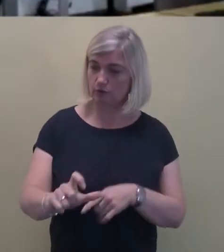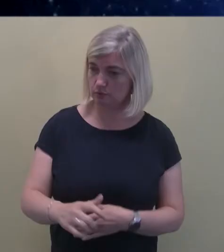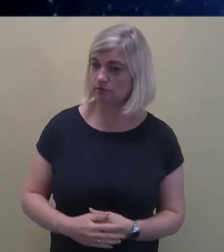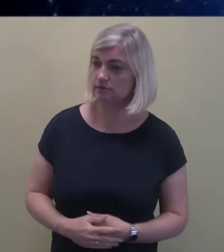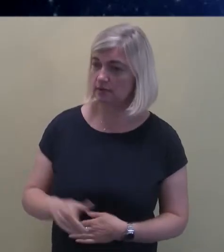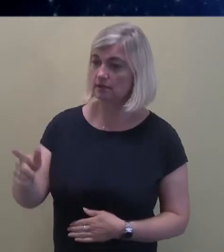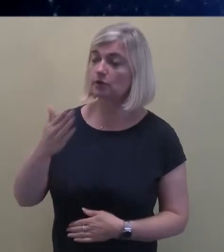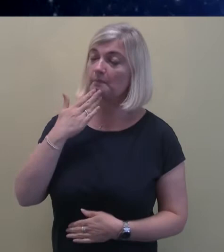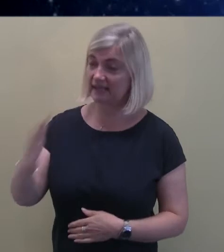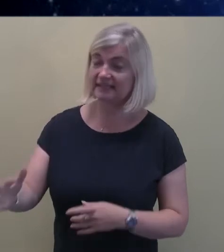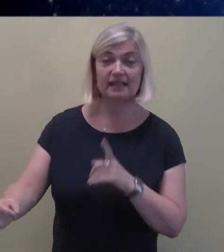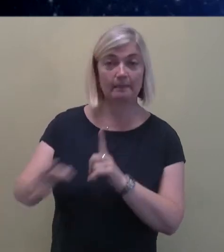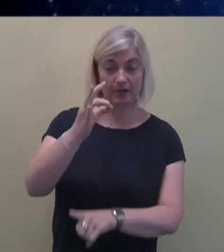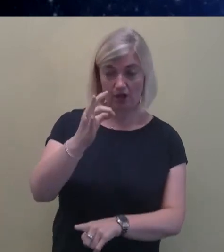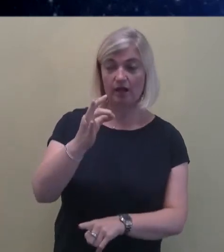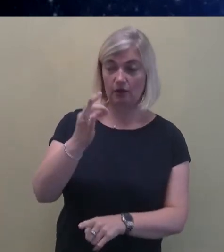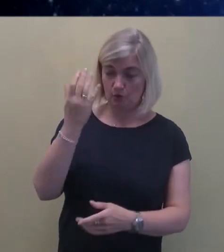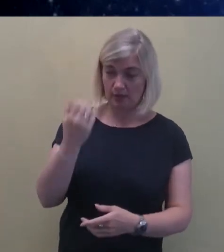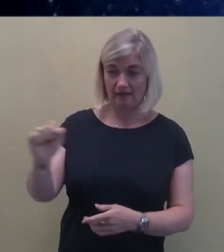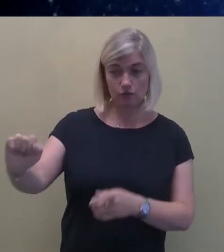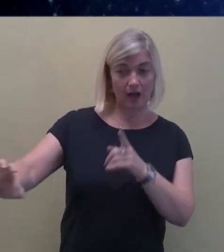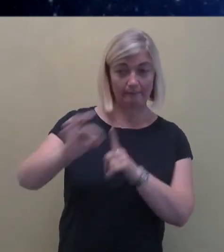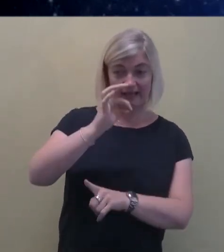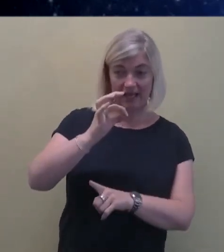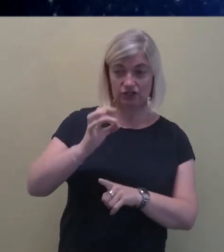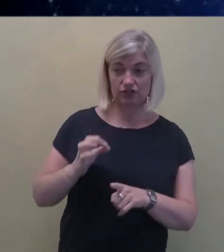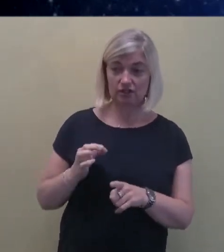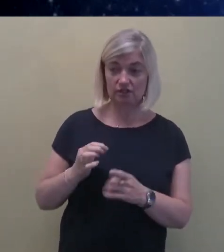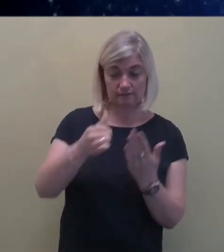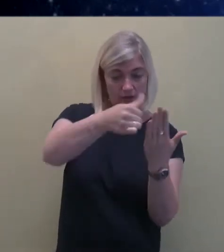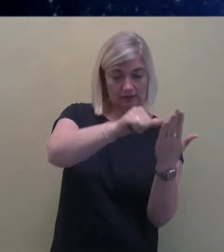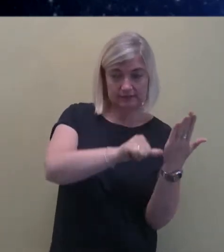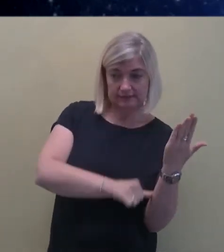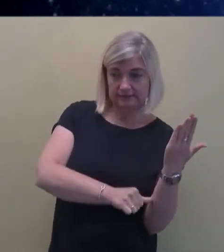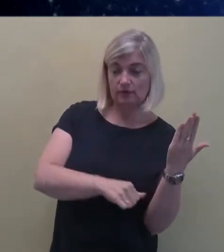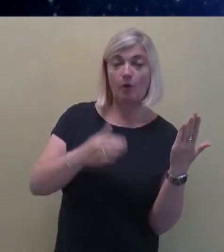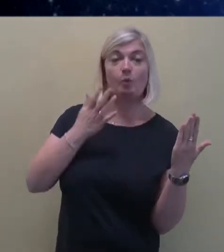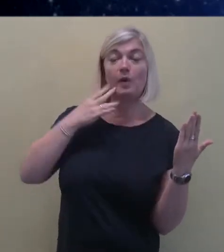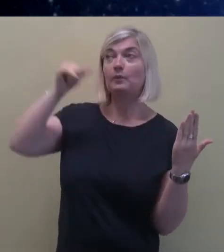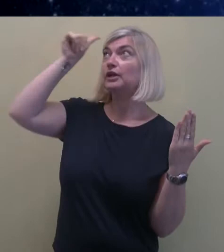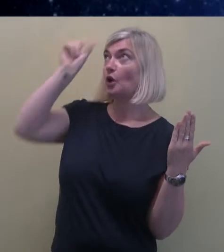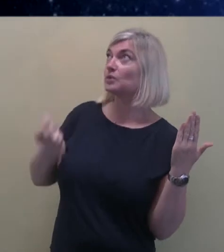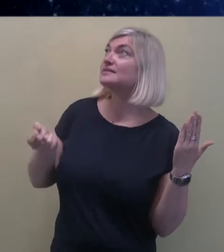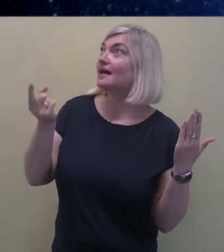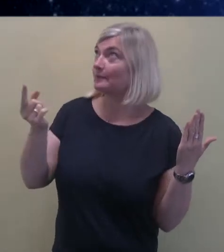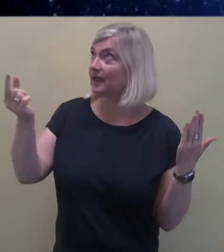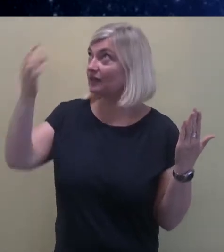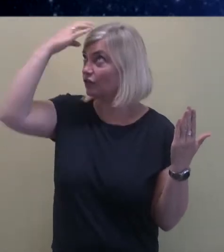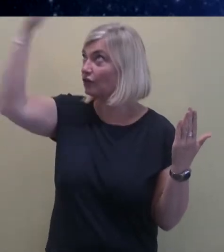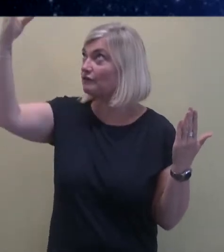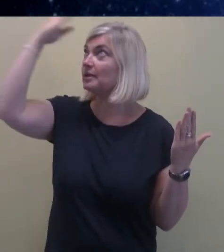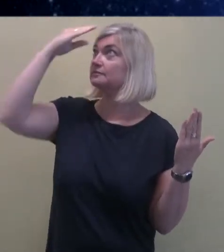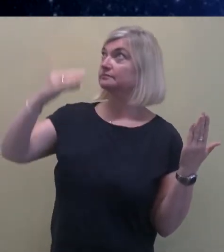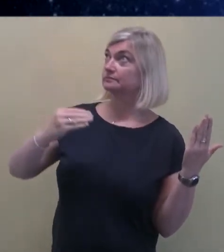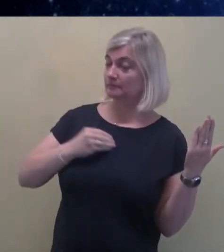Yes, thank you, Naj. At Walsall College, we have a really large computing department, and although Naj alluded